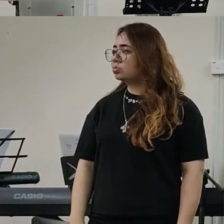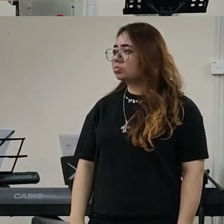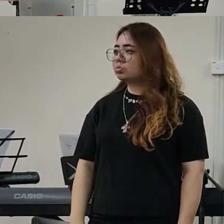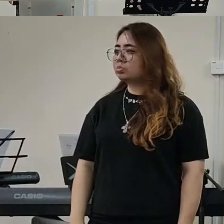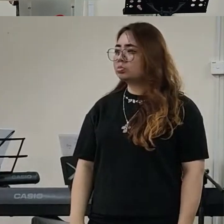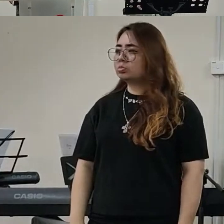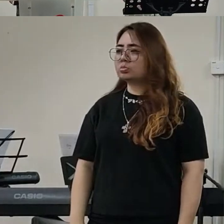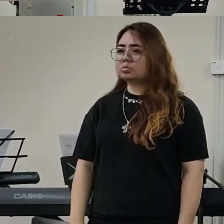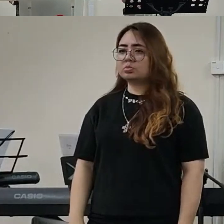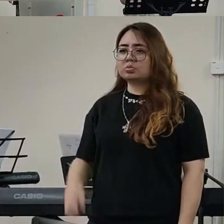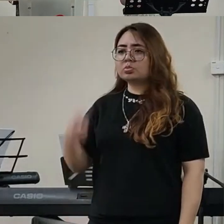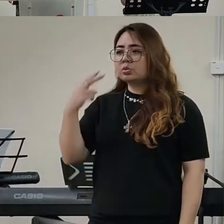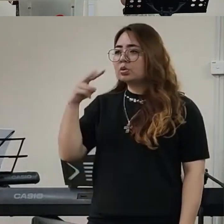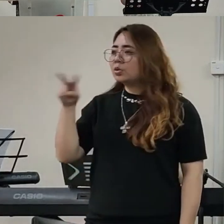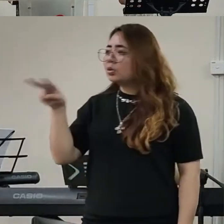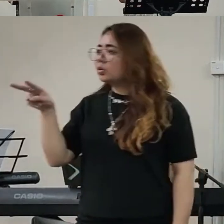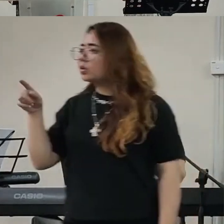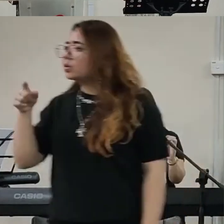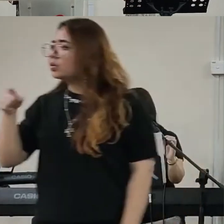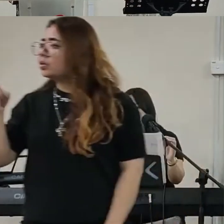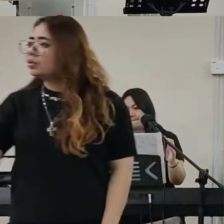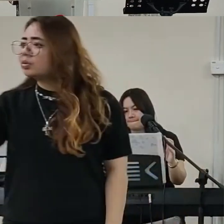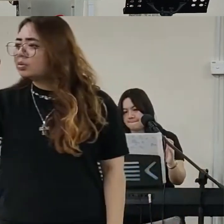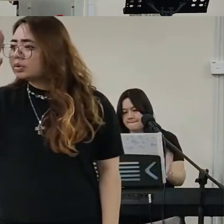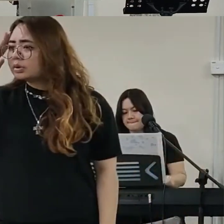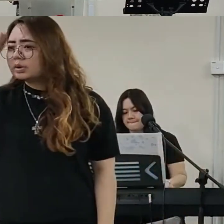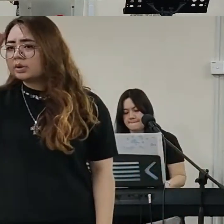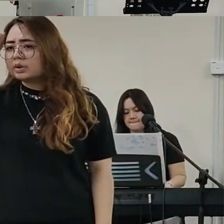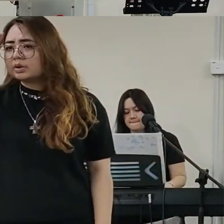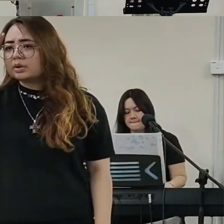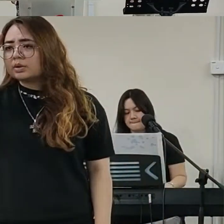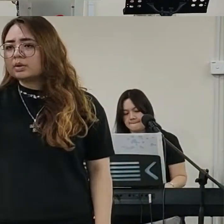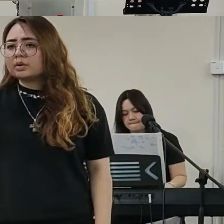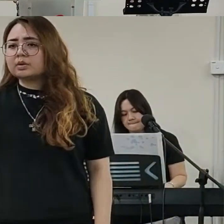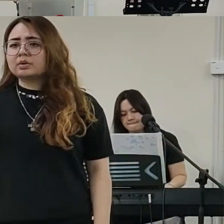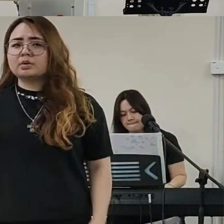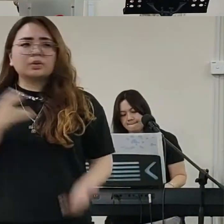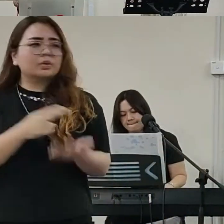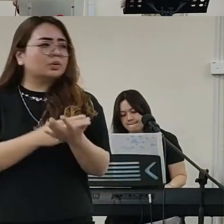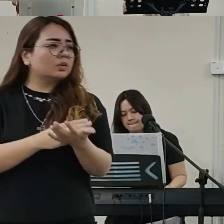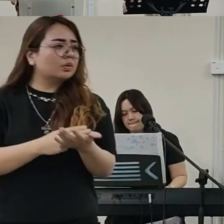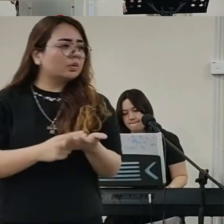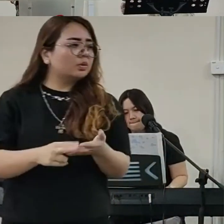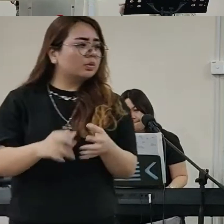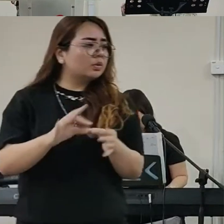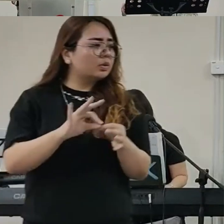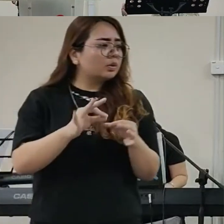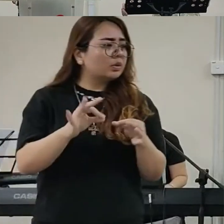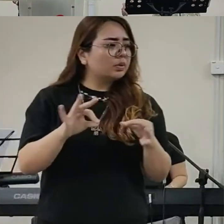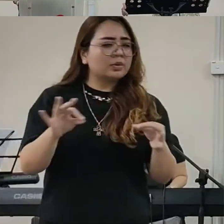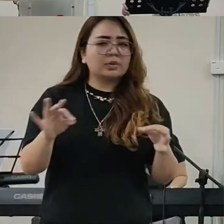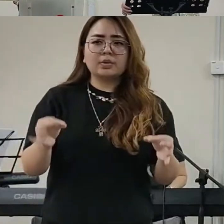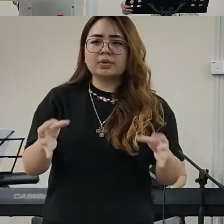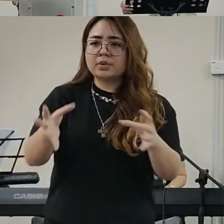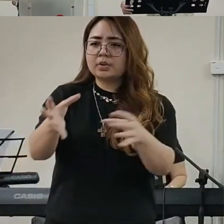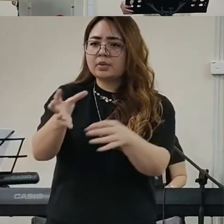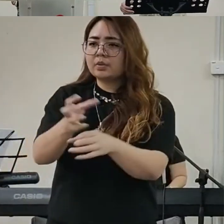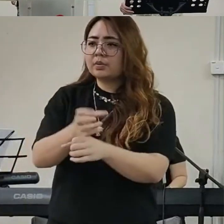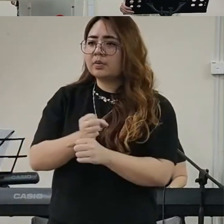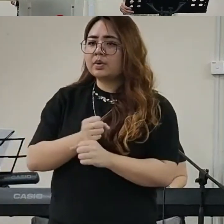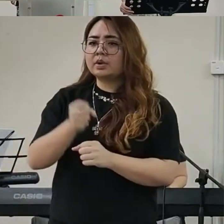you sense that the Holy Spirit wants you to shepherd? Don't assume, that person looks fine. Look